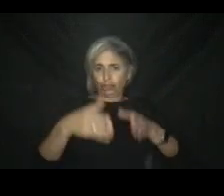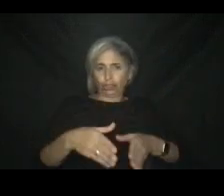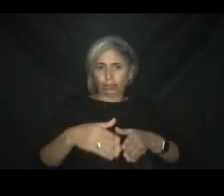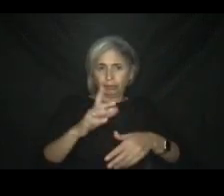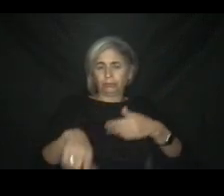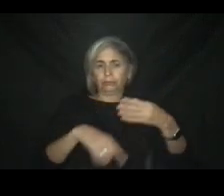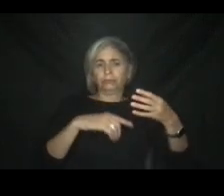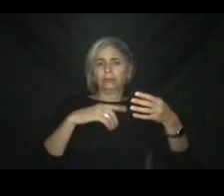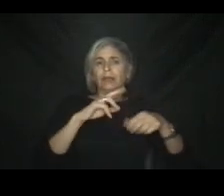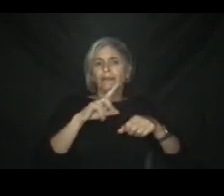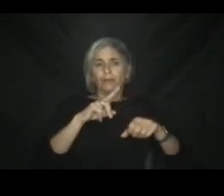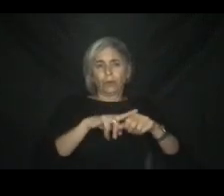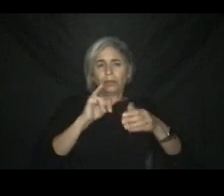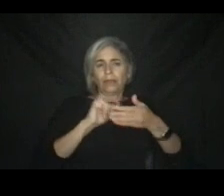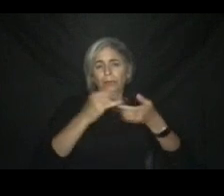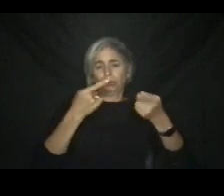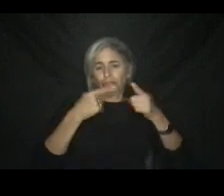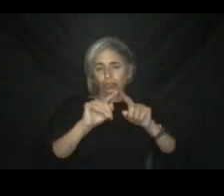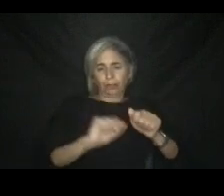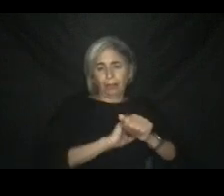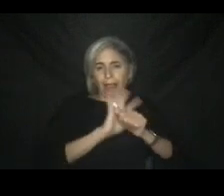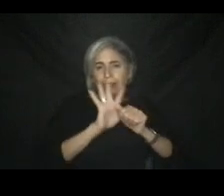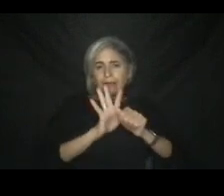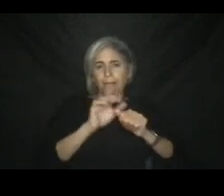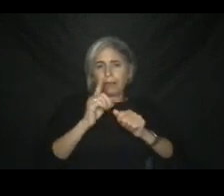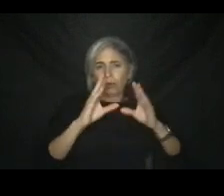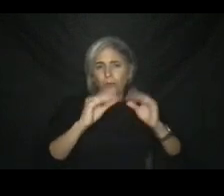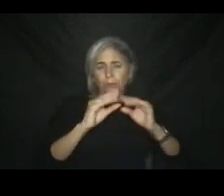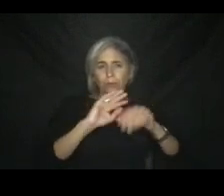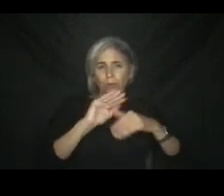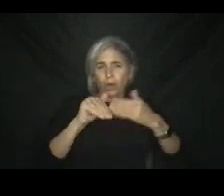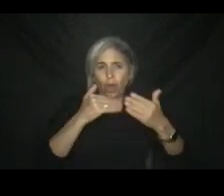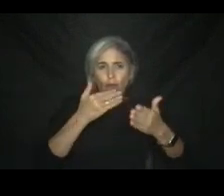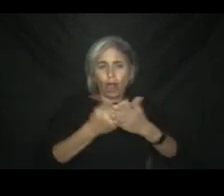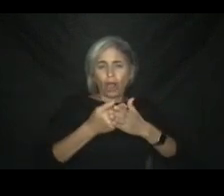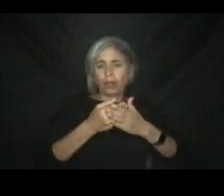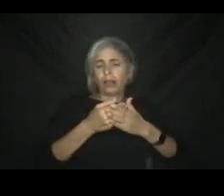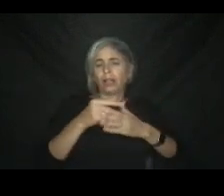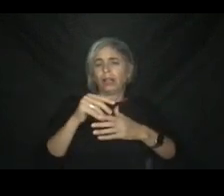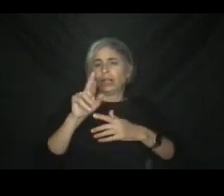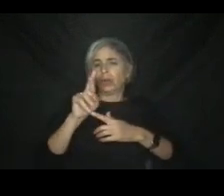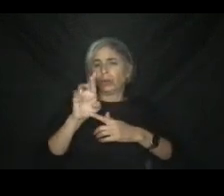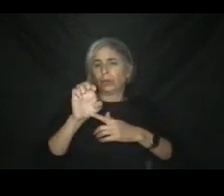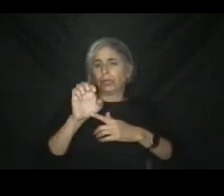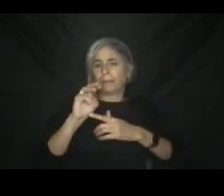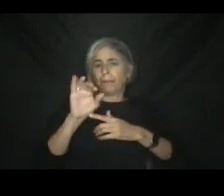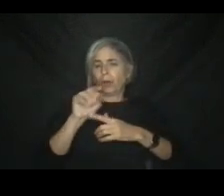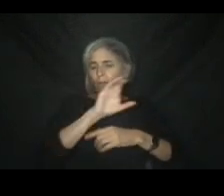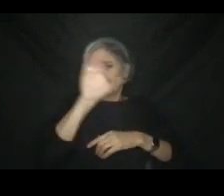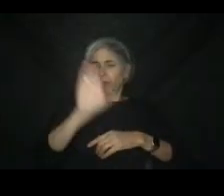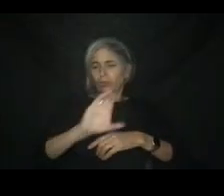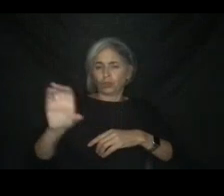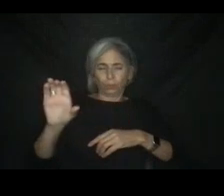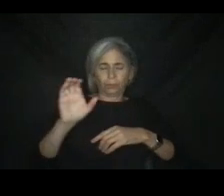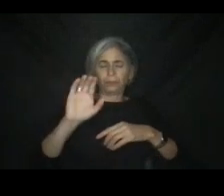commissioners. Of course, that was during the pandemic, so those meetings were all held remotely via Zoom or something equivalent